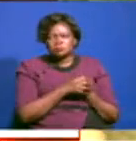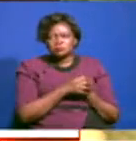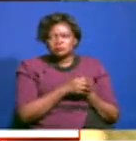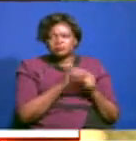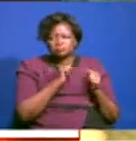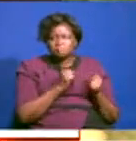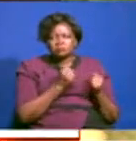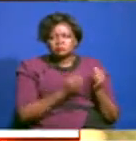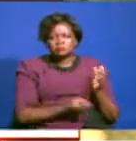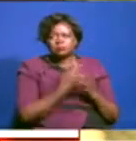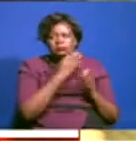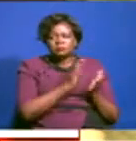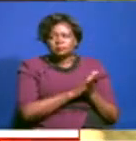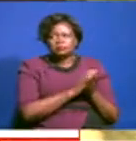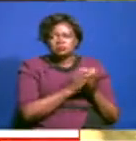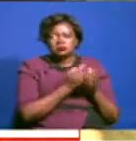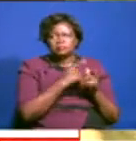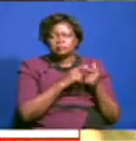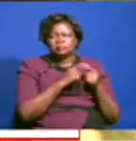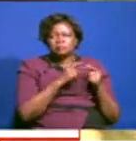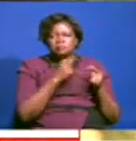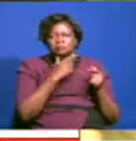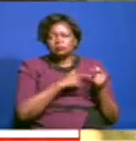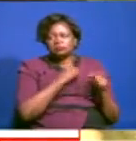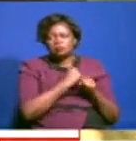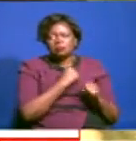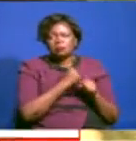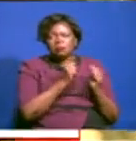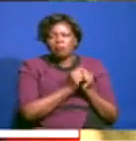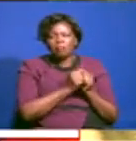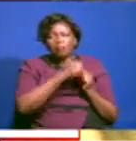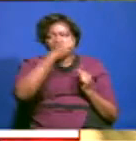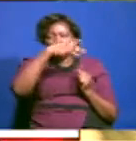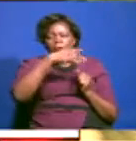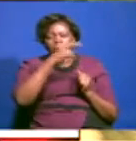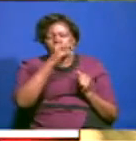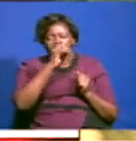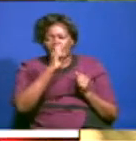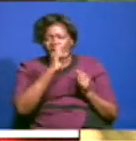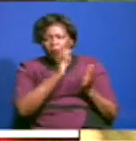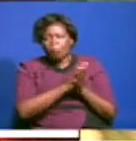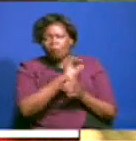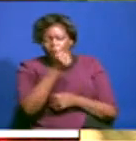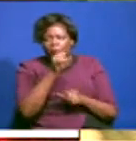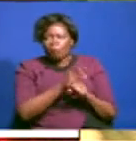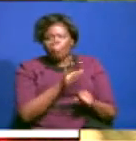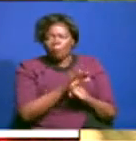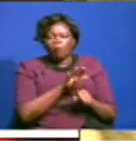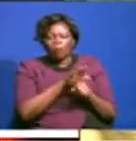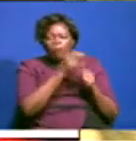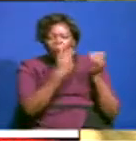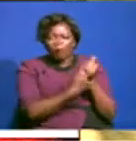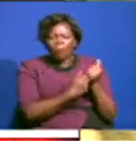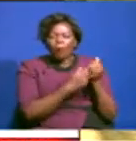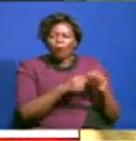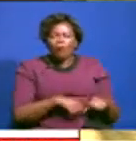to grow. So right now we've been fortunate to work with One Electric, Rubis, Mogo, and other many partners to basically continue